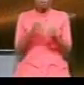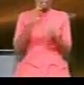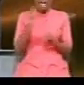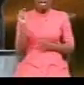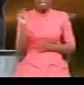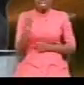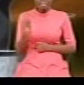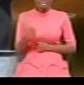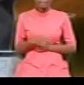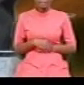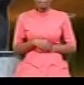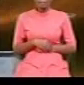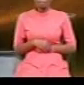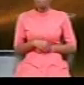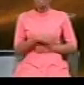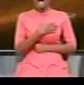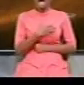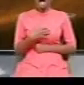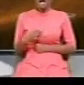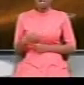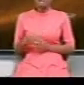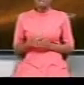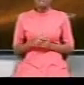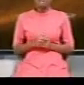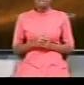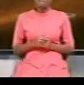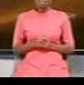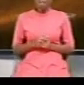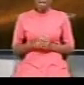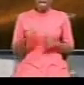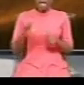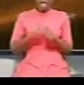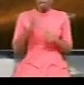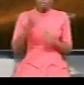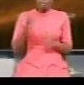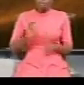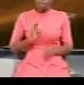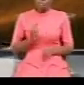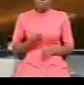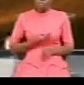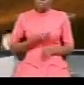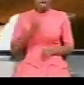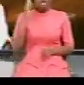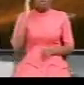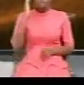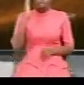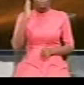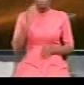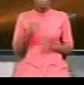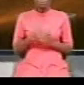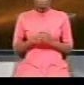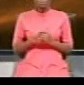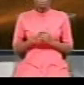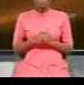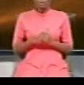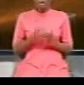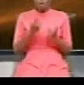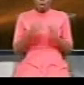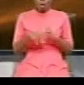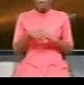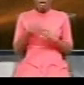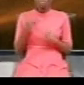needed. And each of us should step